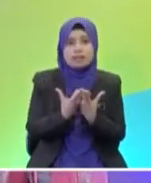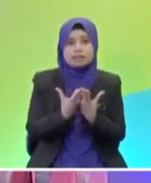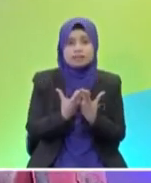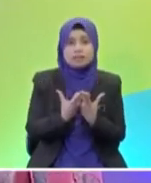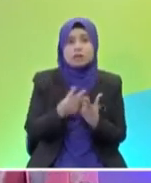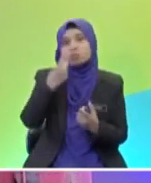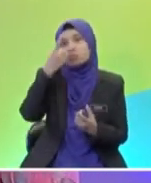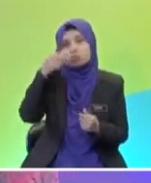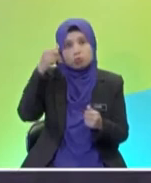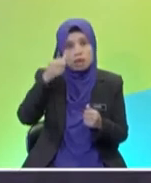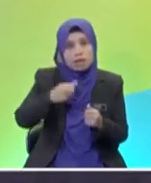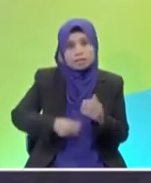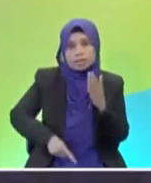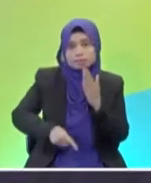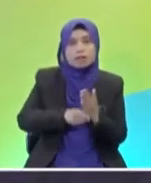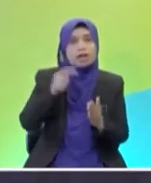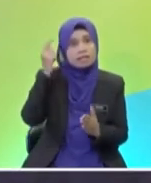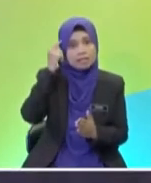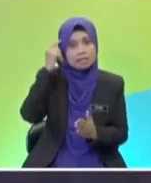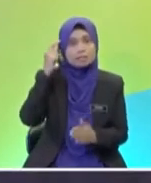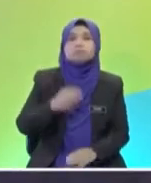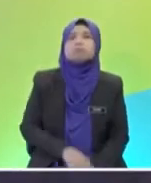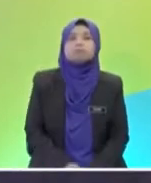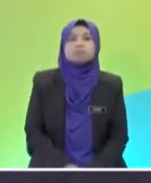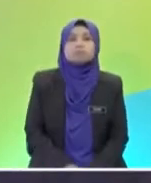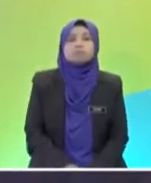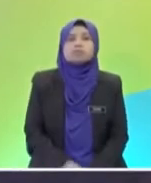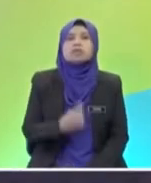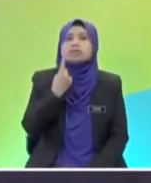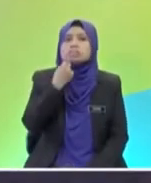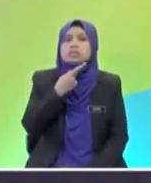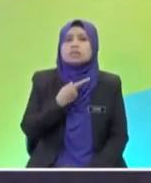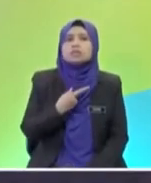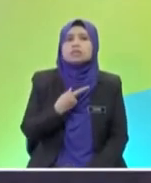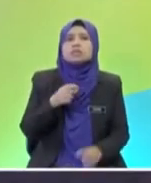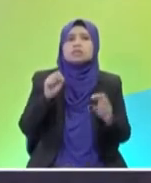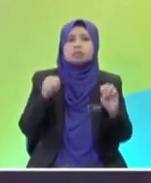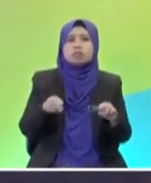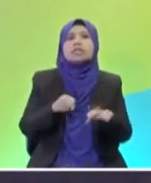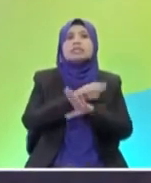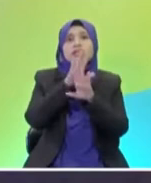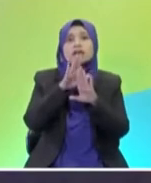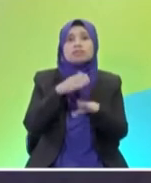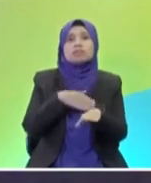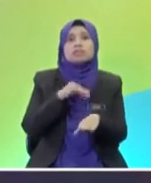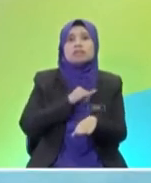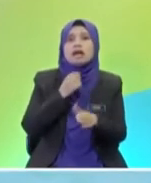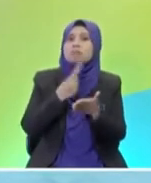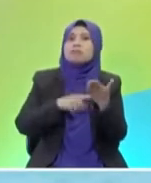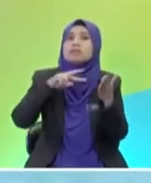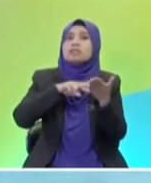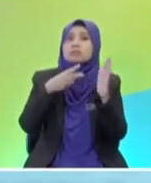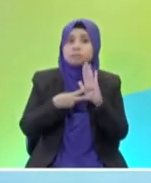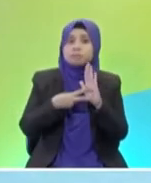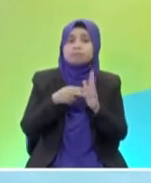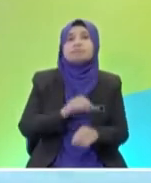let's test their memory. Yeah, let us test. Okay. So, who can tell me the meaning of preservation? Yeah, I can see